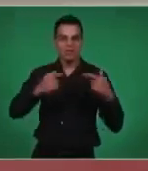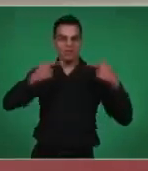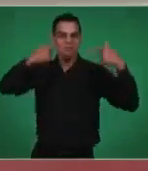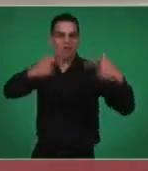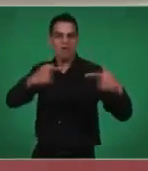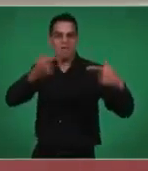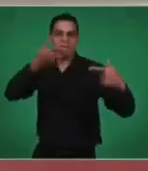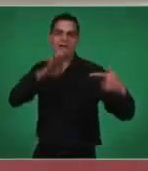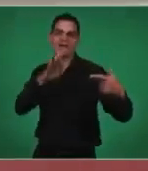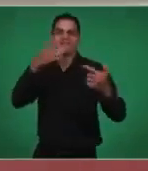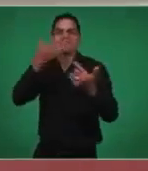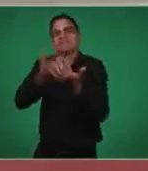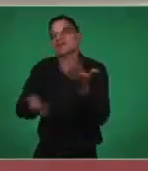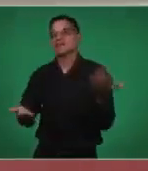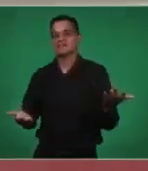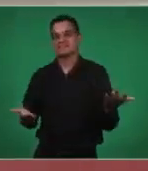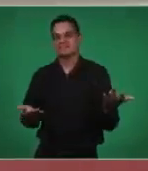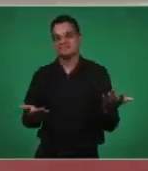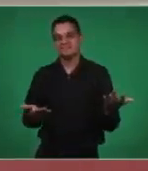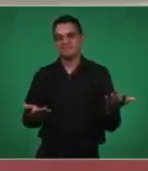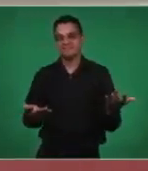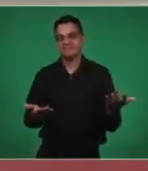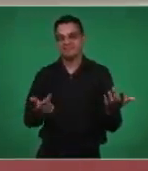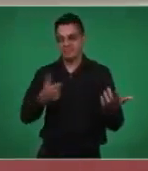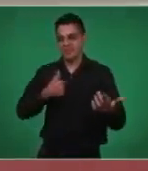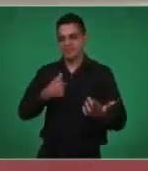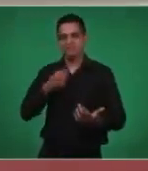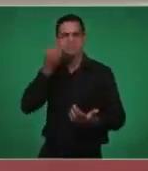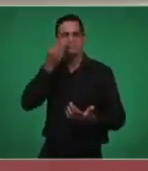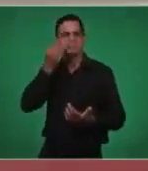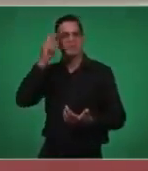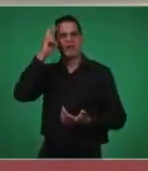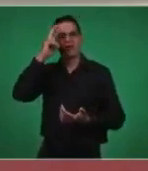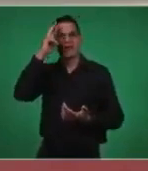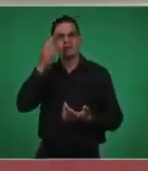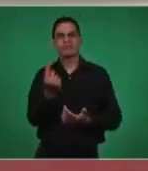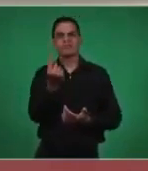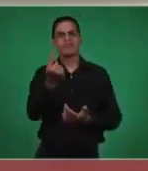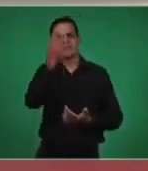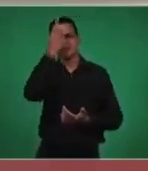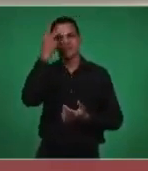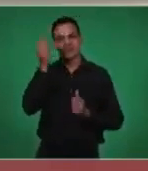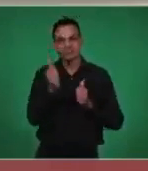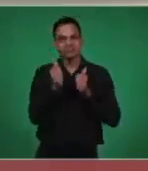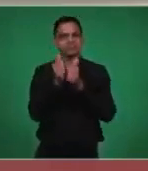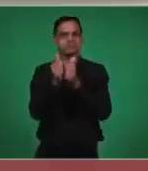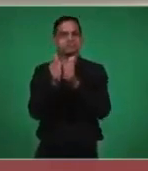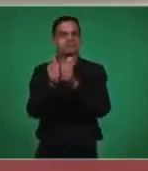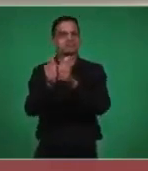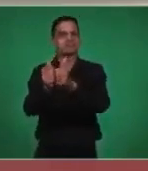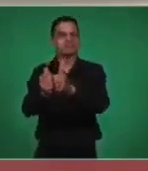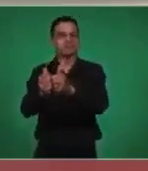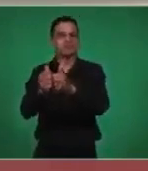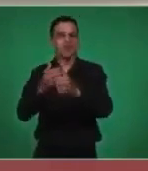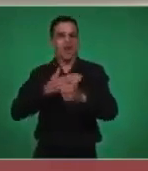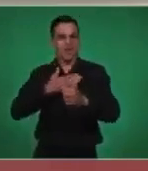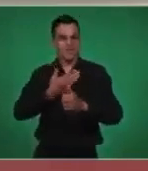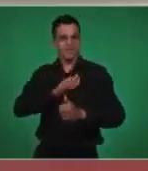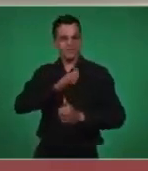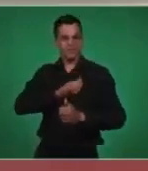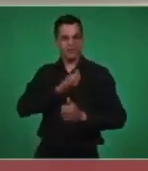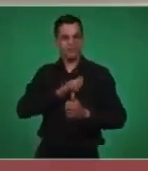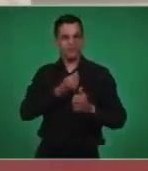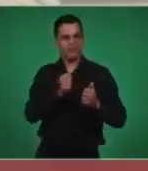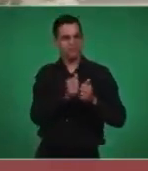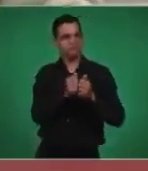into a competition and they end up losing. I remember of a person that I followed with in my life.